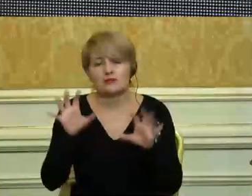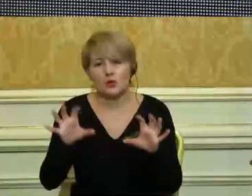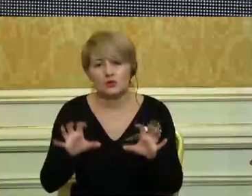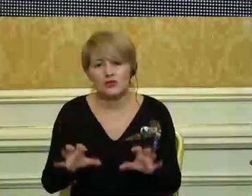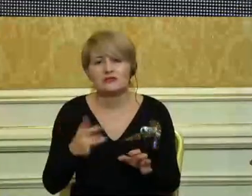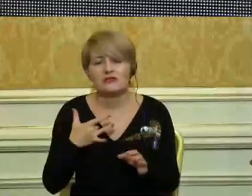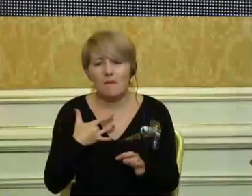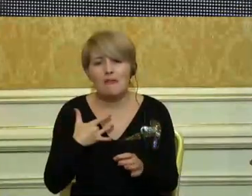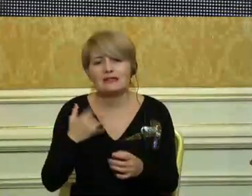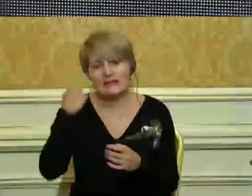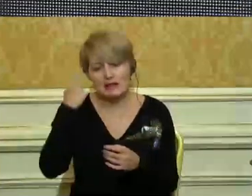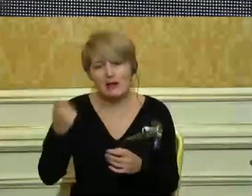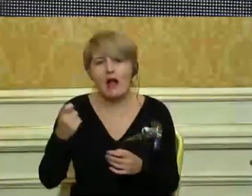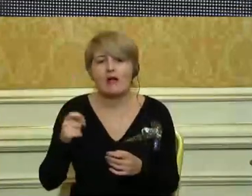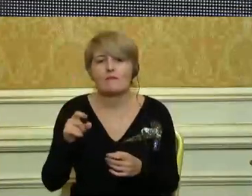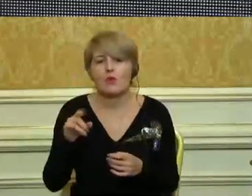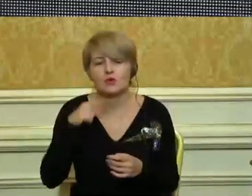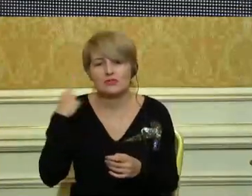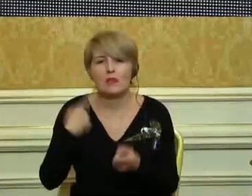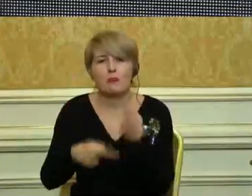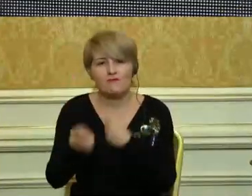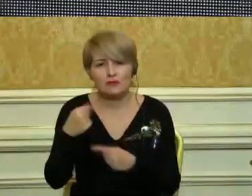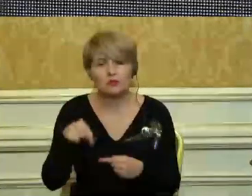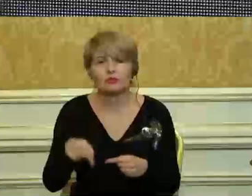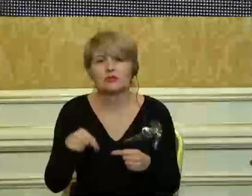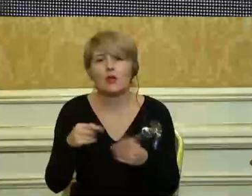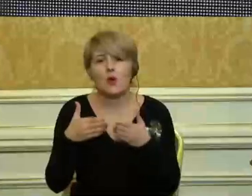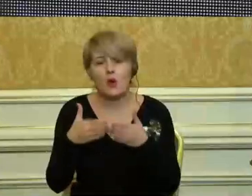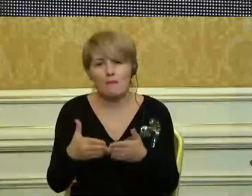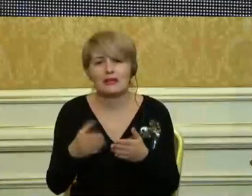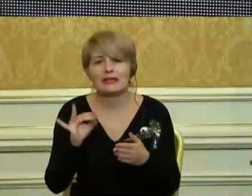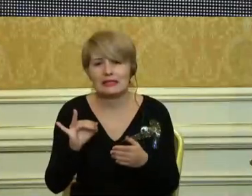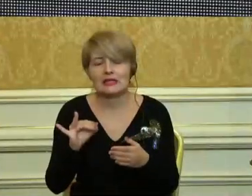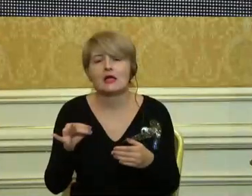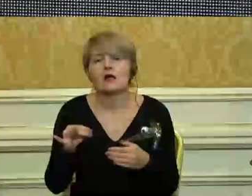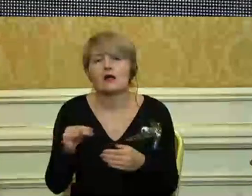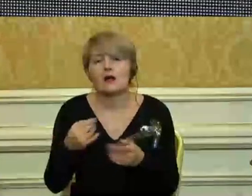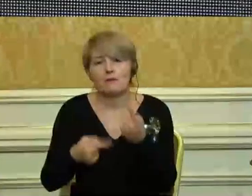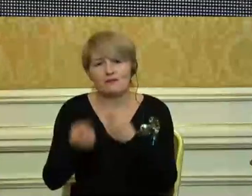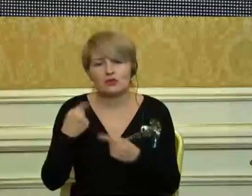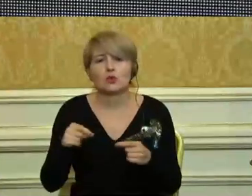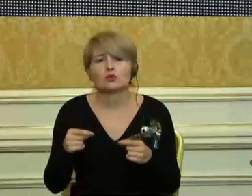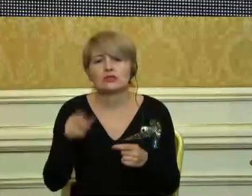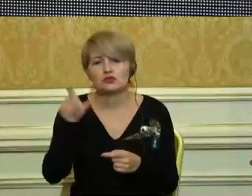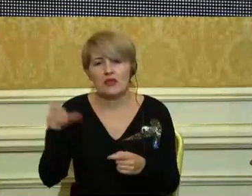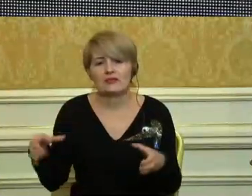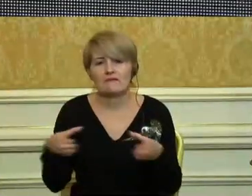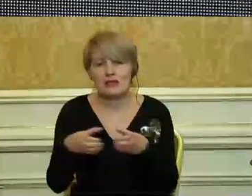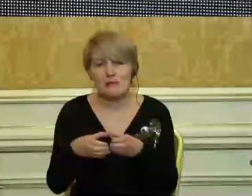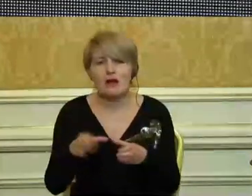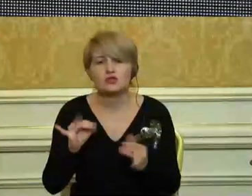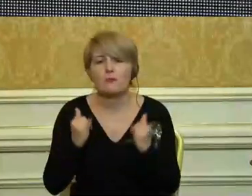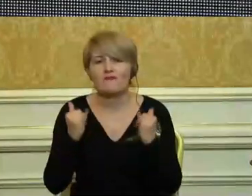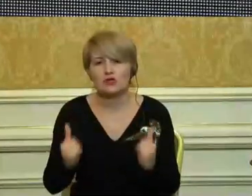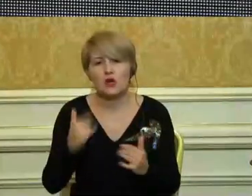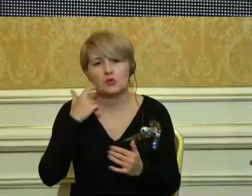vessels and its detained crew members, and to respect Ukraine's sovereignty and territorial integrity within its internationally